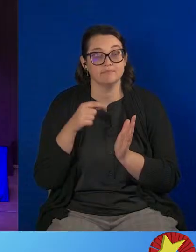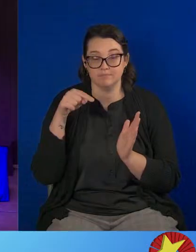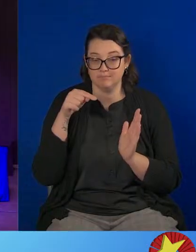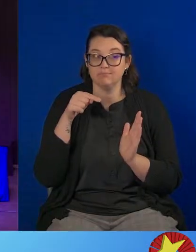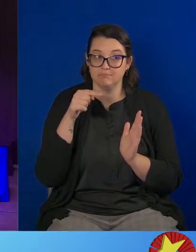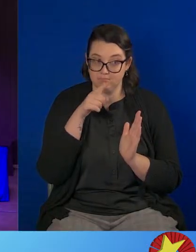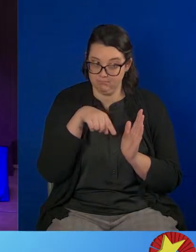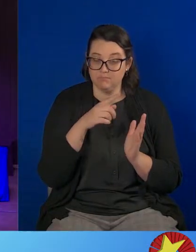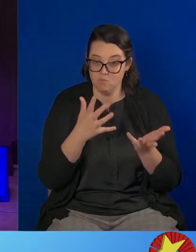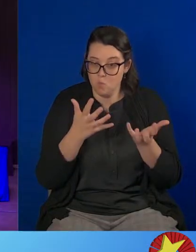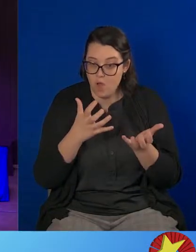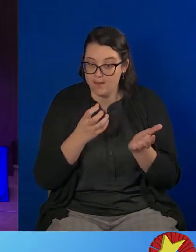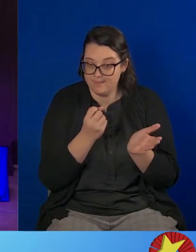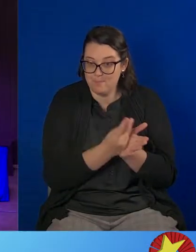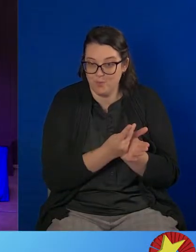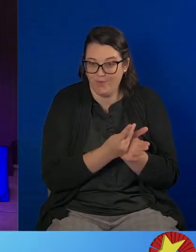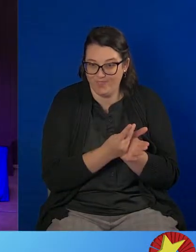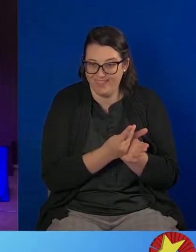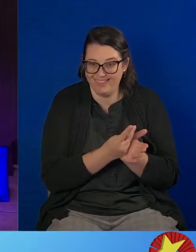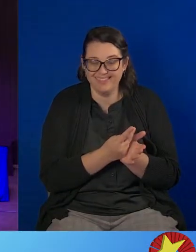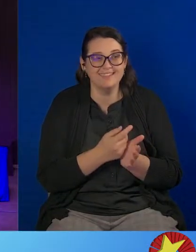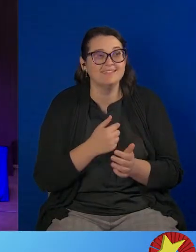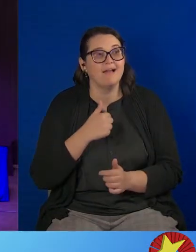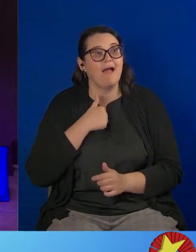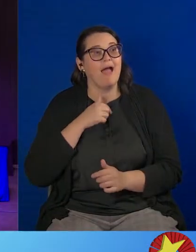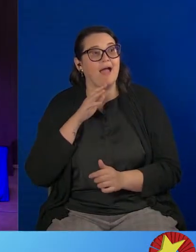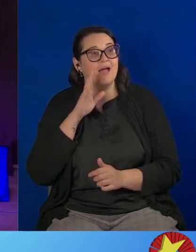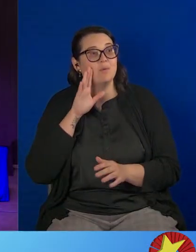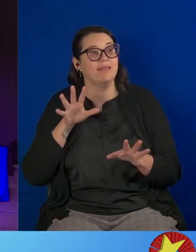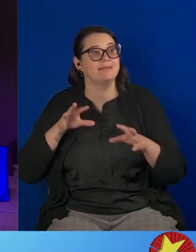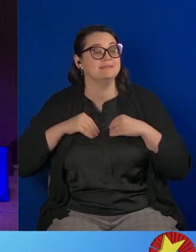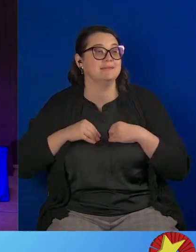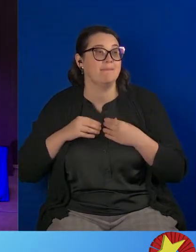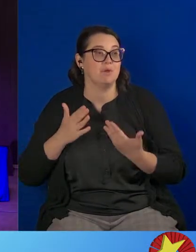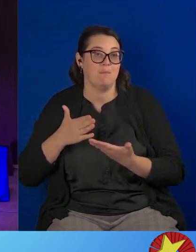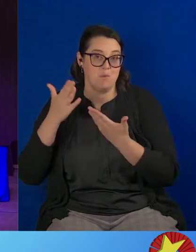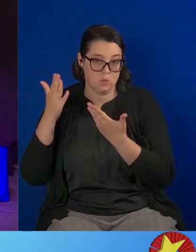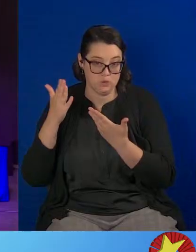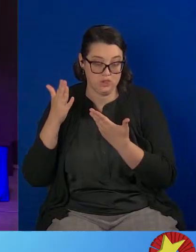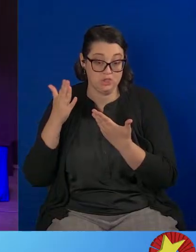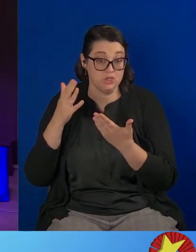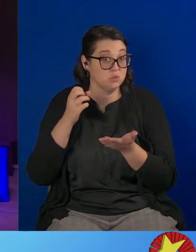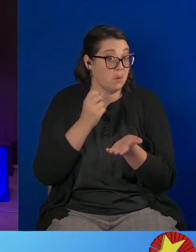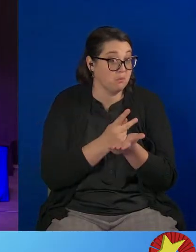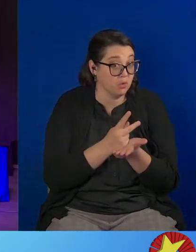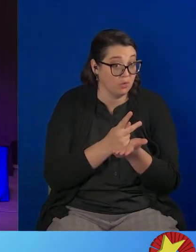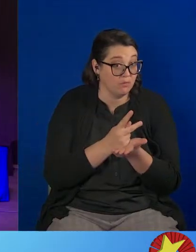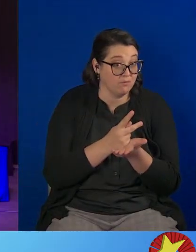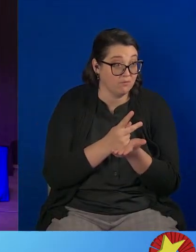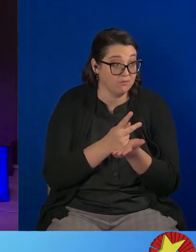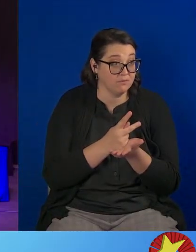for, I can take a motion to approve these.